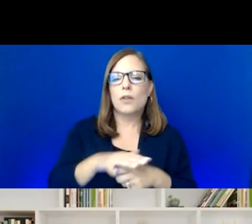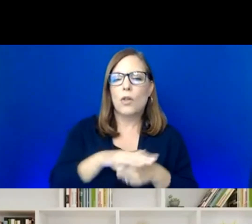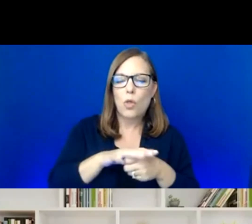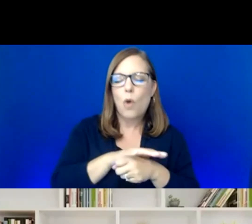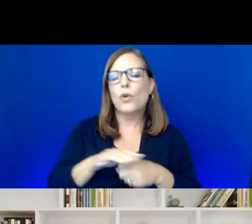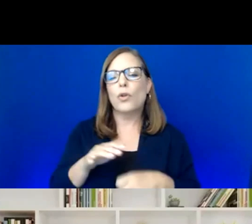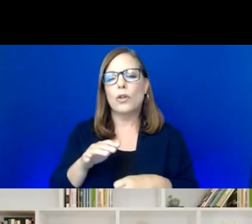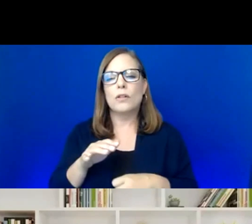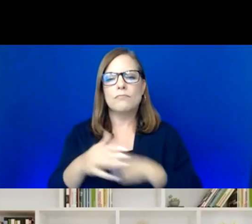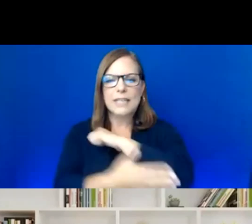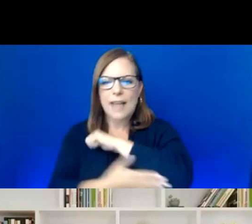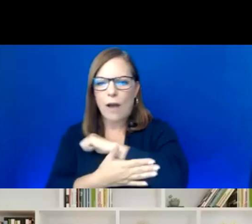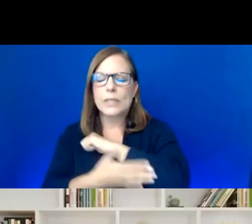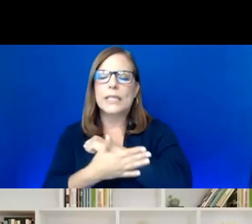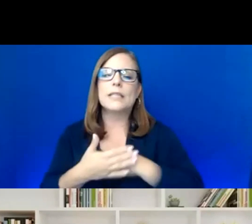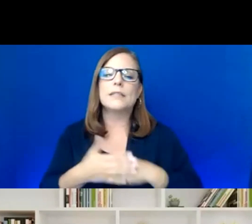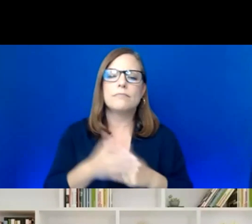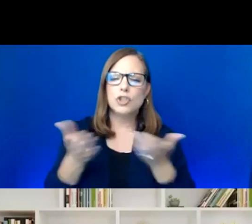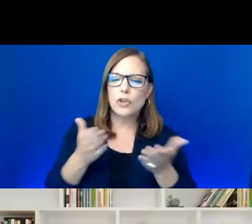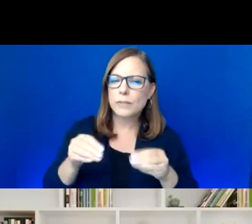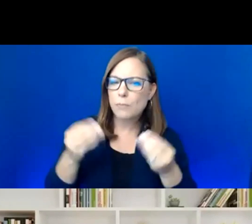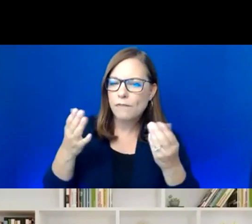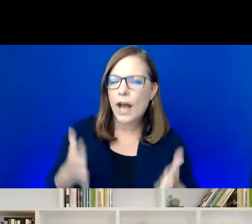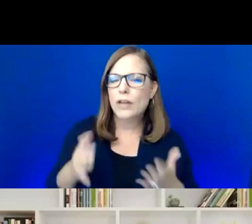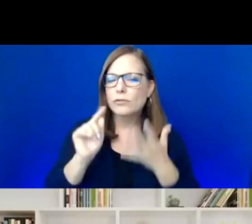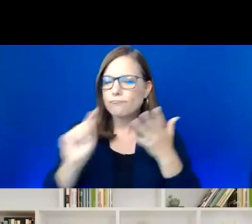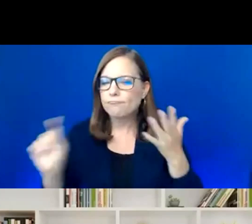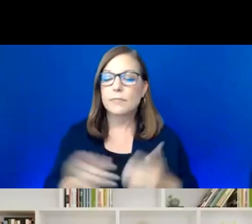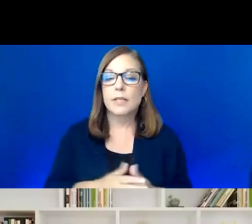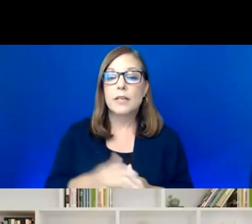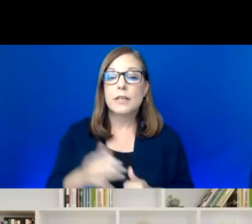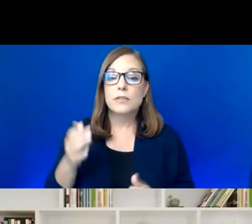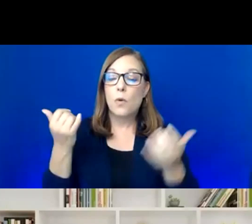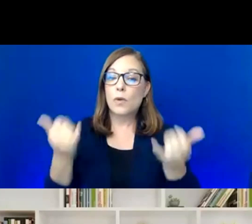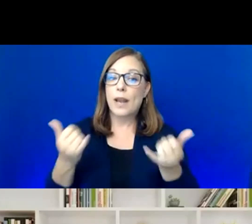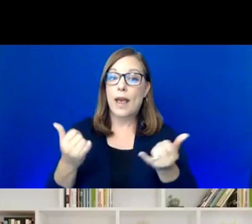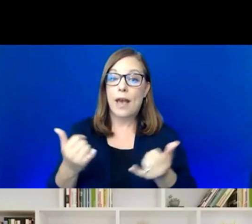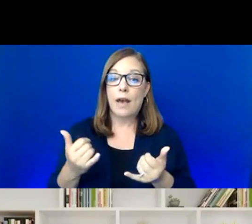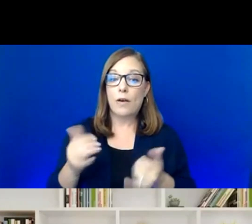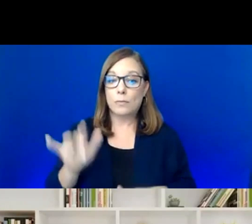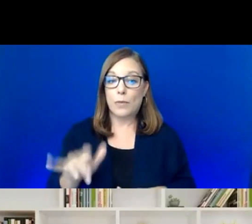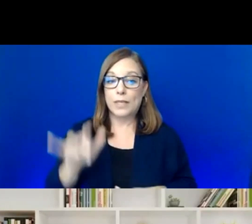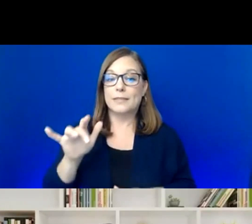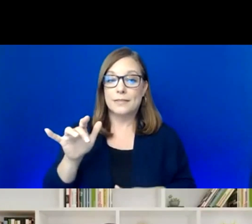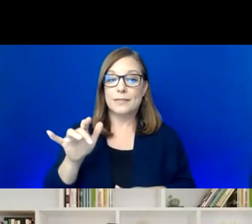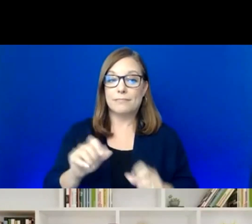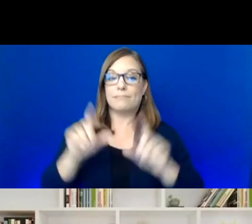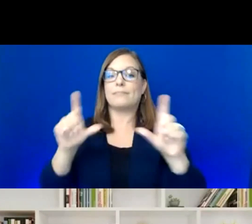service providers. So now I'll roll into, if you want to press the space bar one more time, Nancy. There we